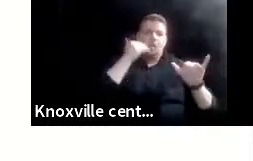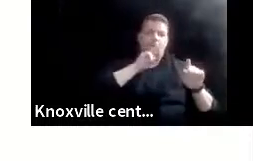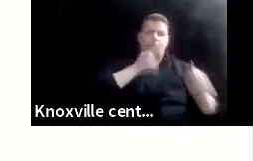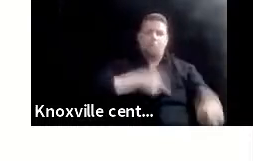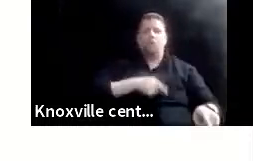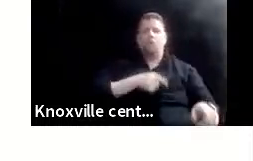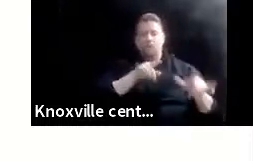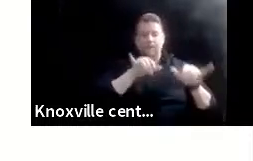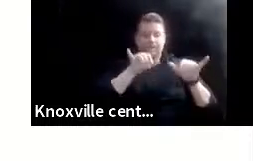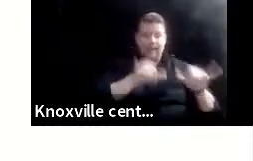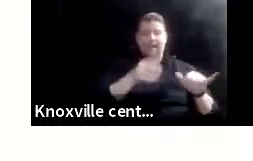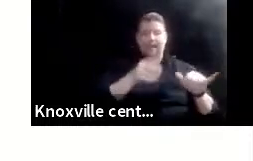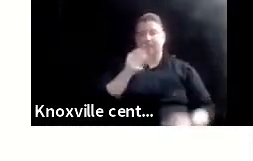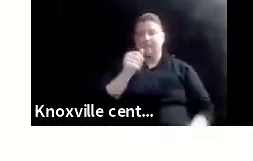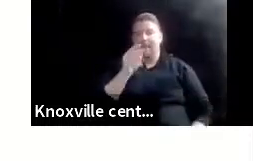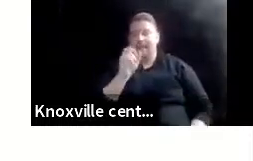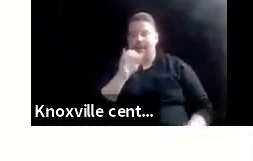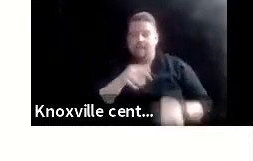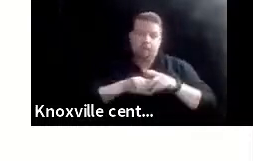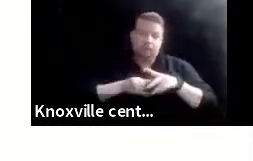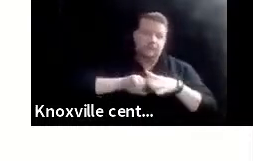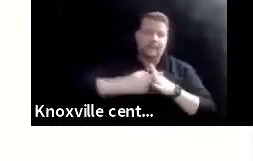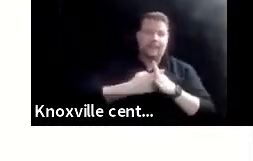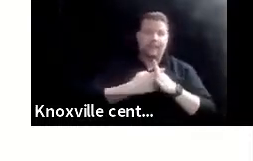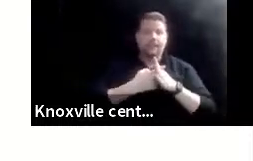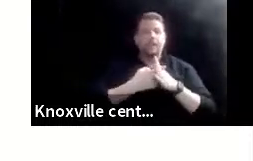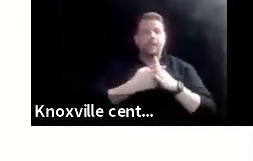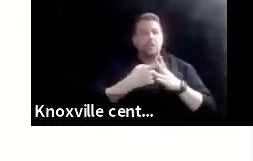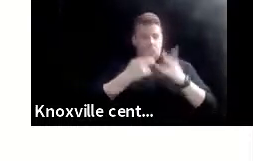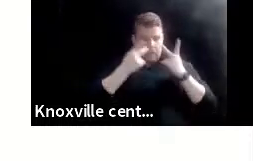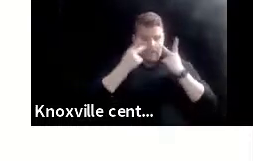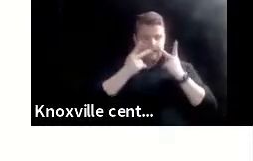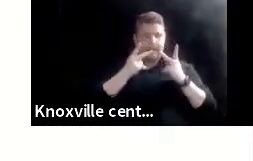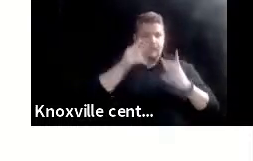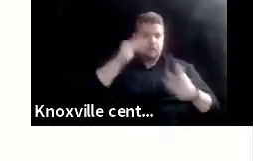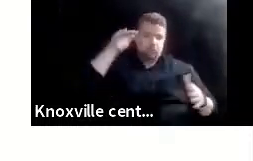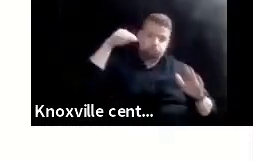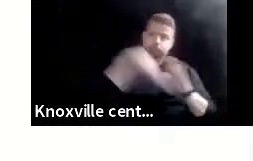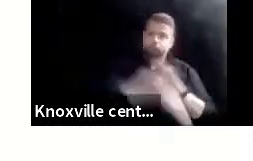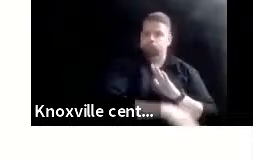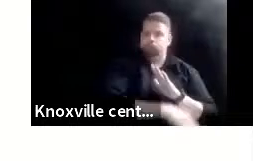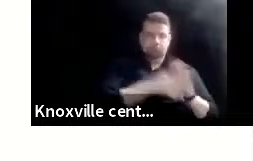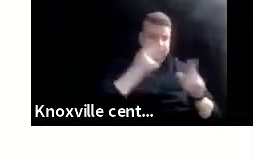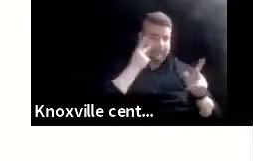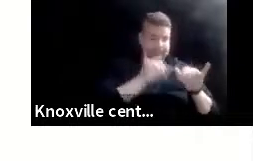placed and the pandemic was beginning, we definitely see a mobility drop. But